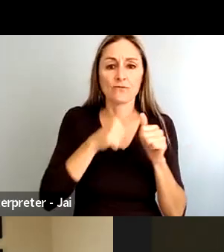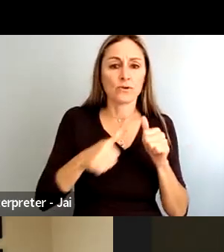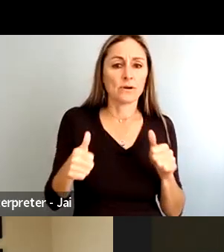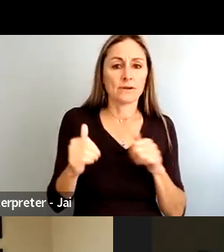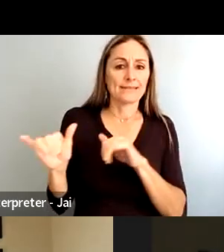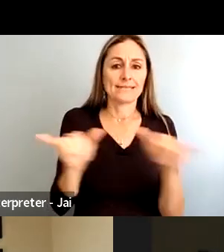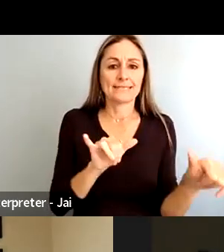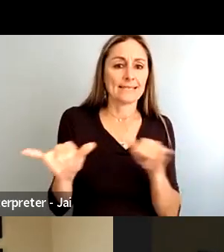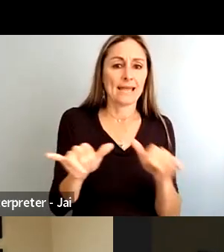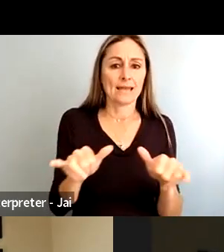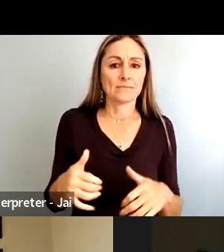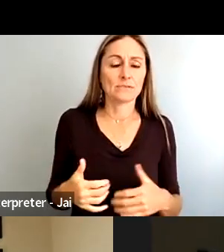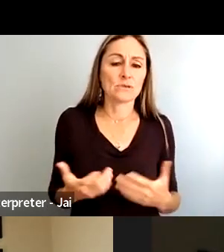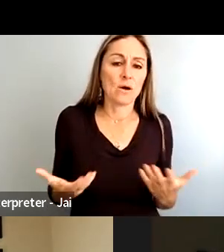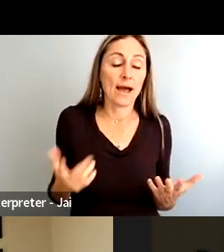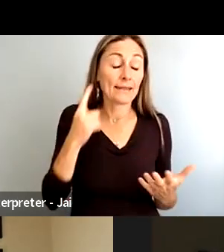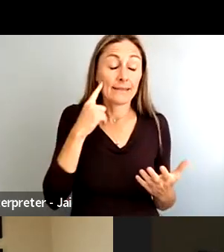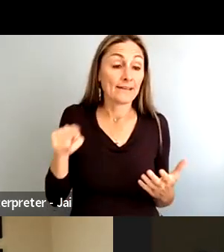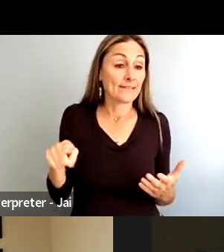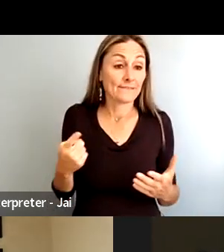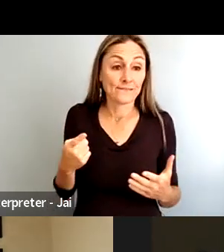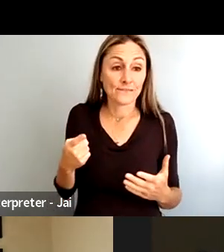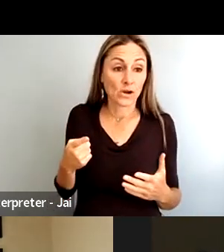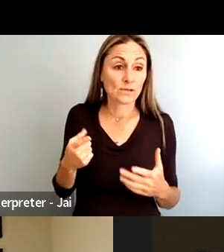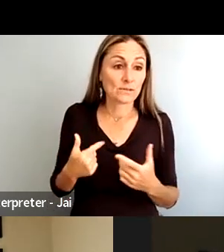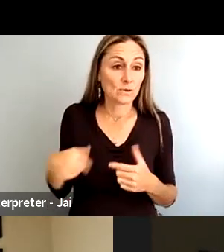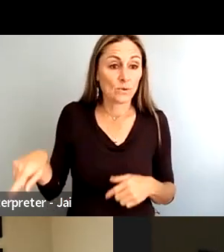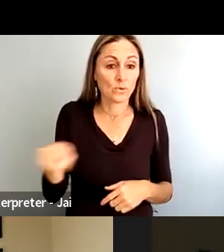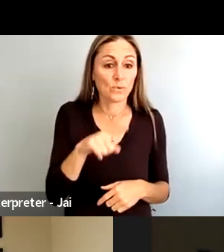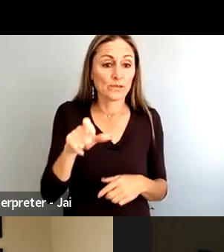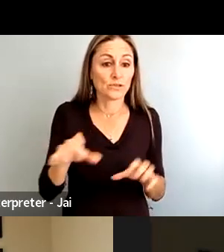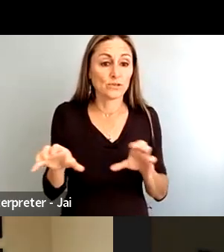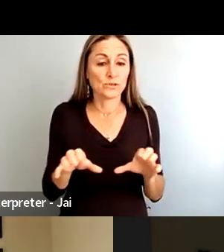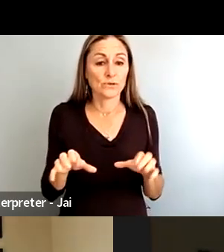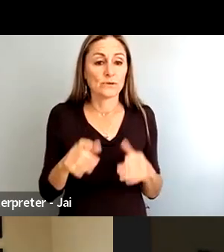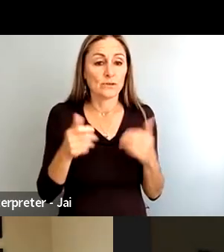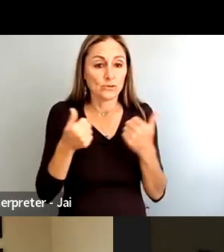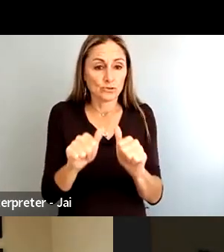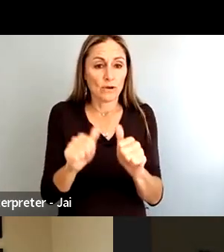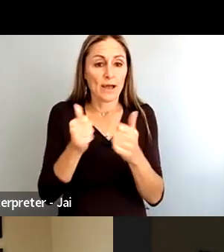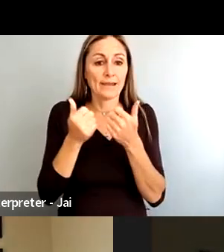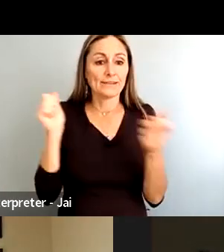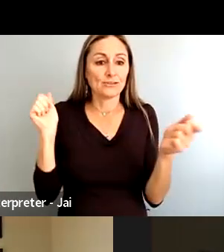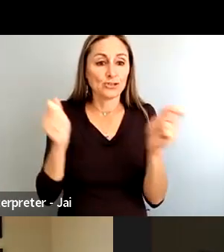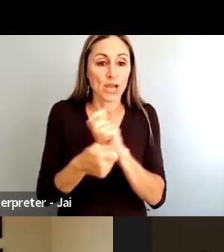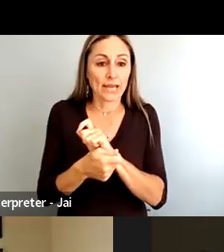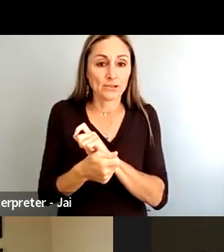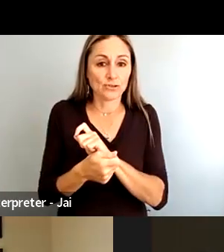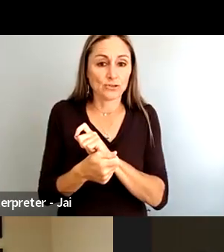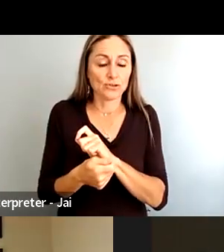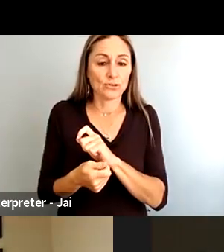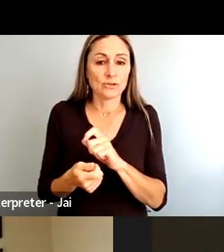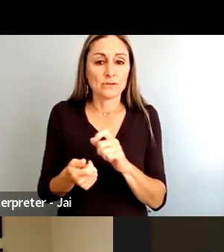So I think the first thing we should do is try to change what